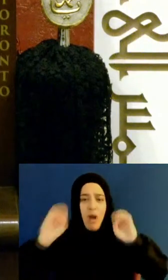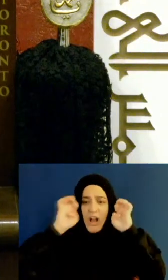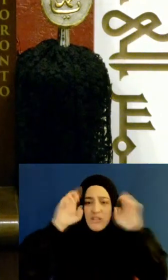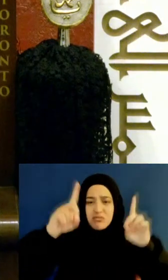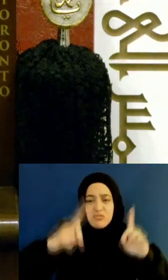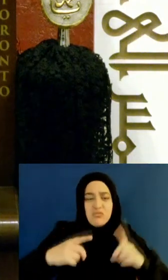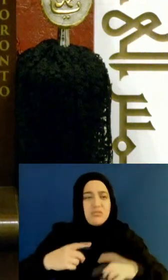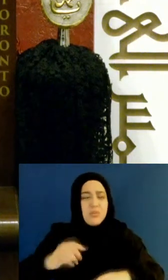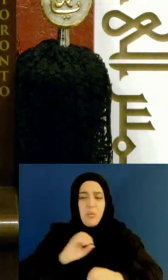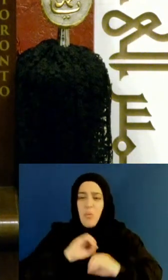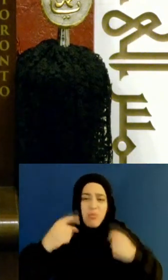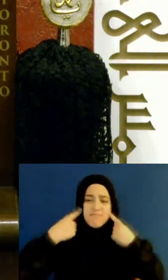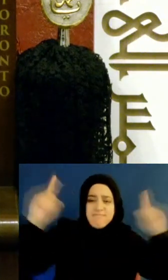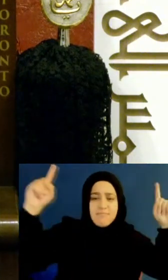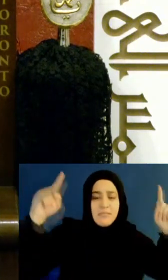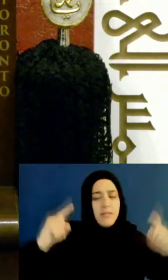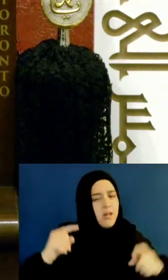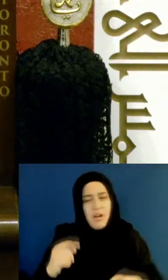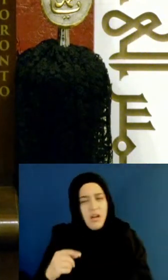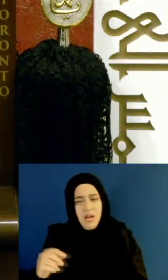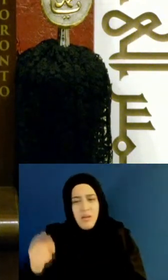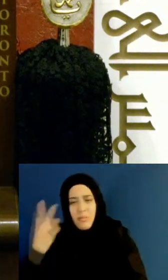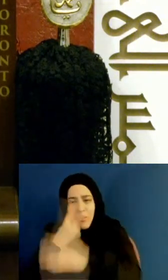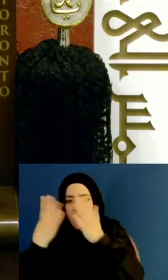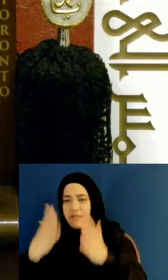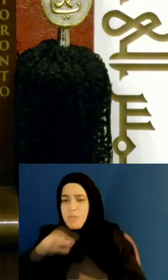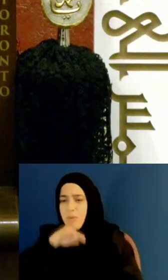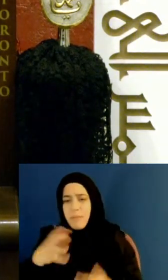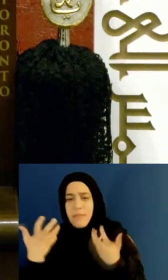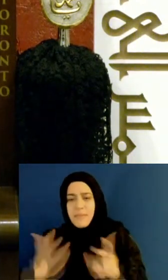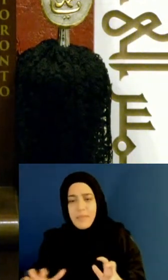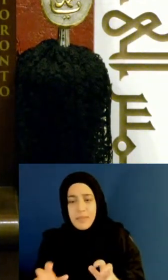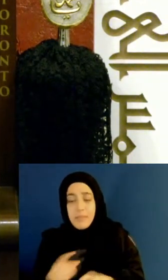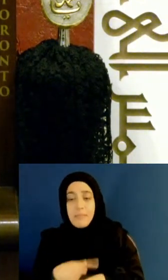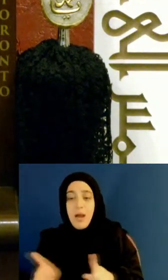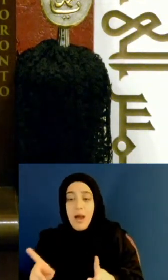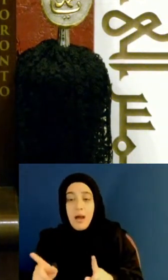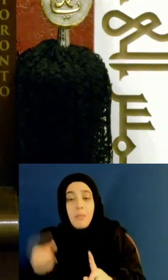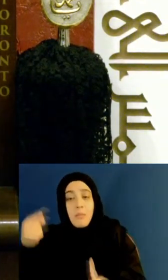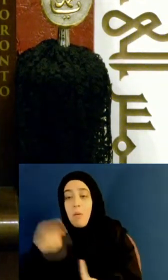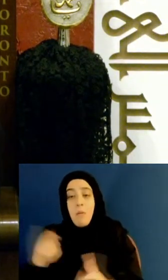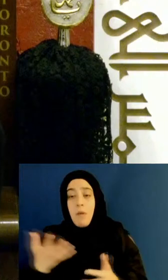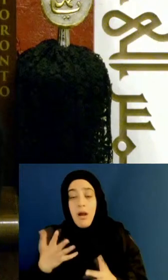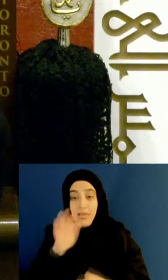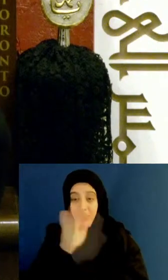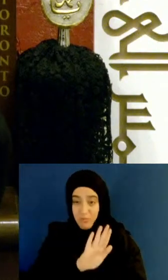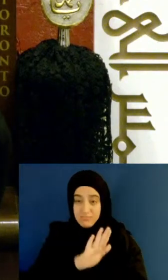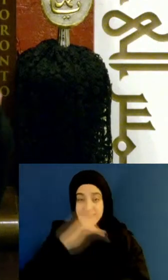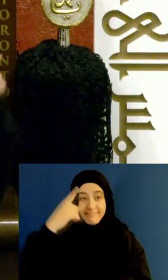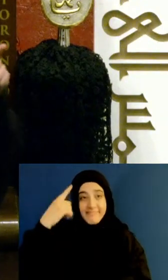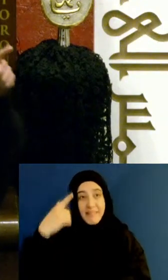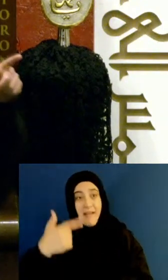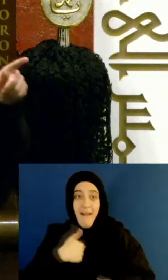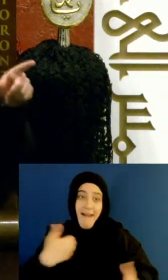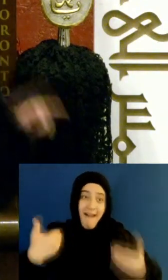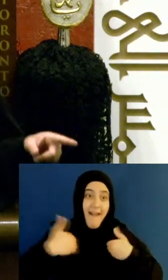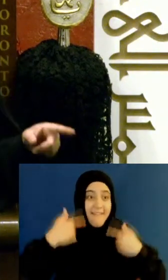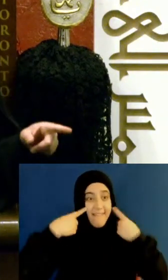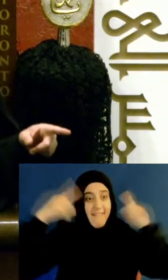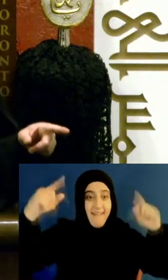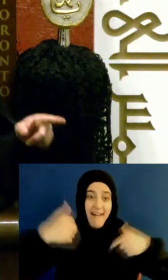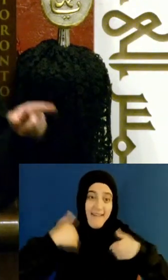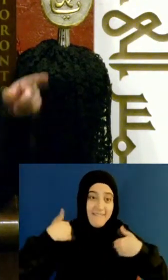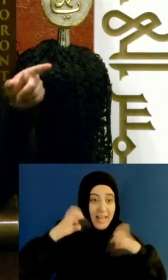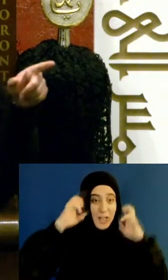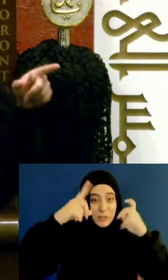let these worldly achievements deceive you into thinking that you have the right to exercise